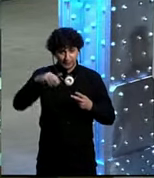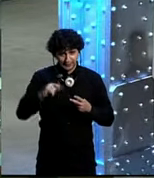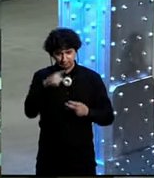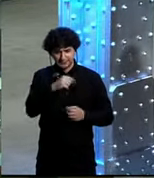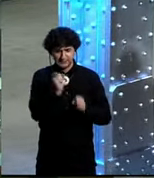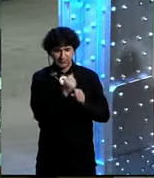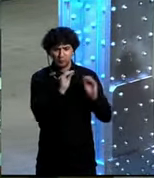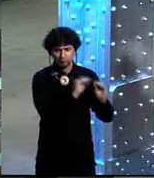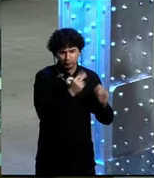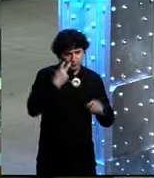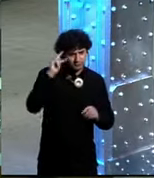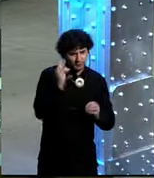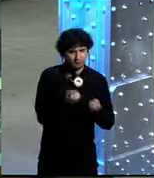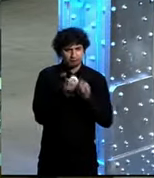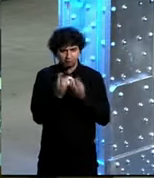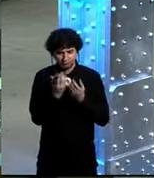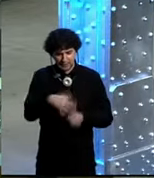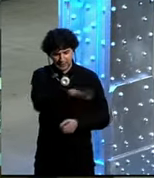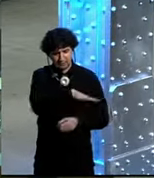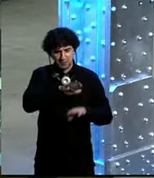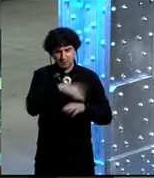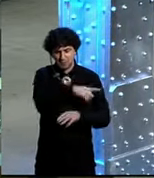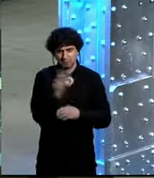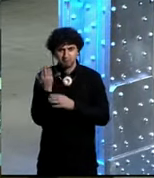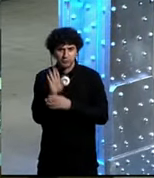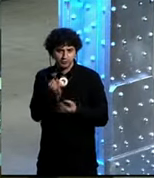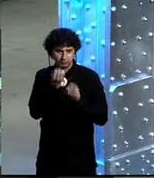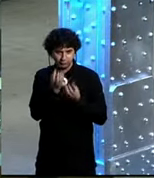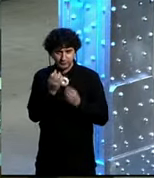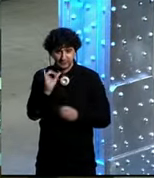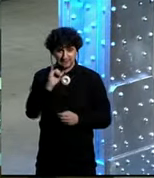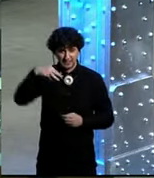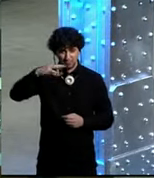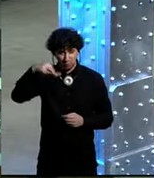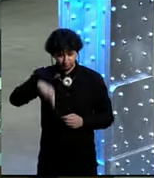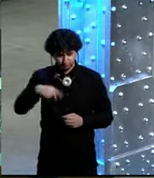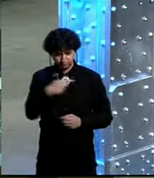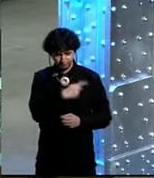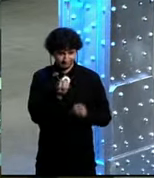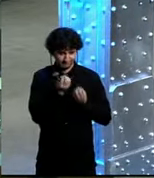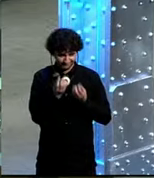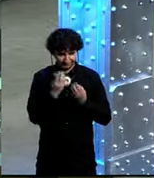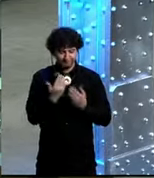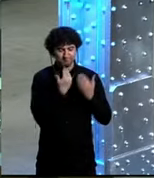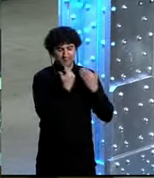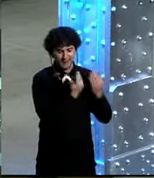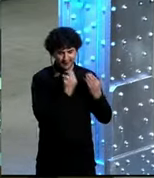to talk about the job a bit. So we've given them some time to make a brief presentation. Simon, please stay with